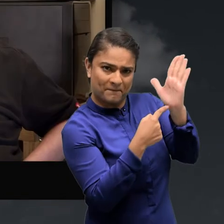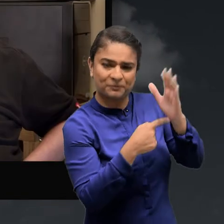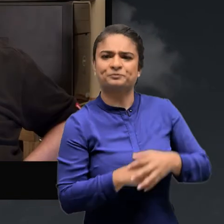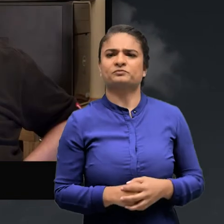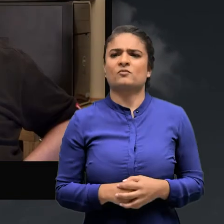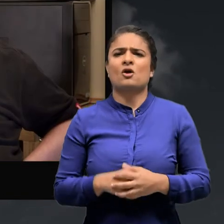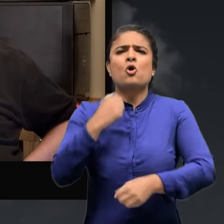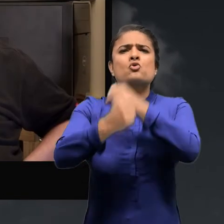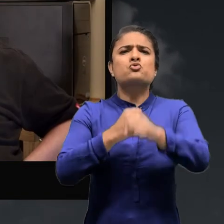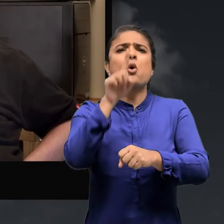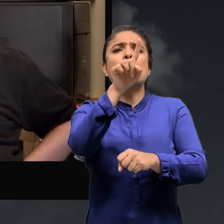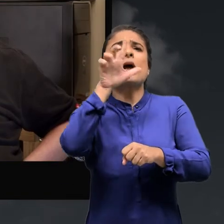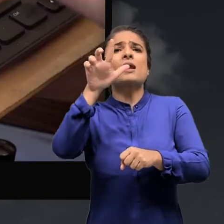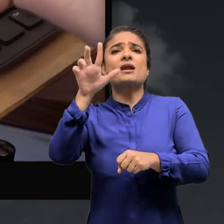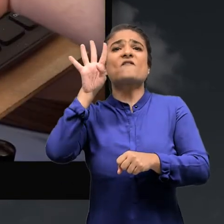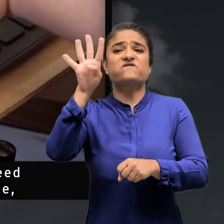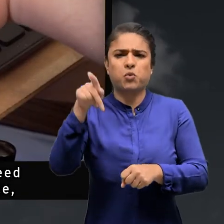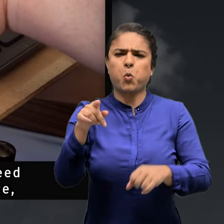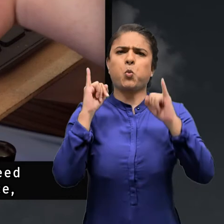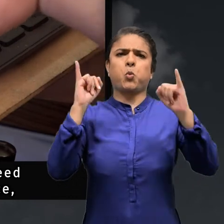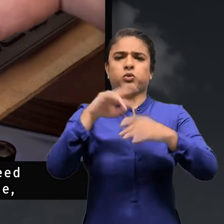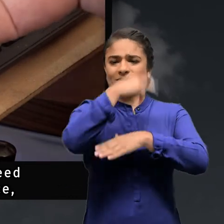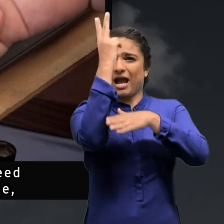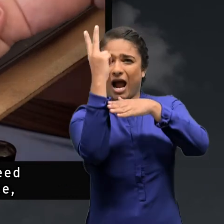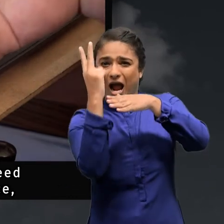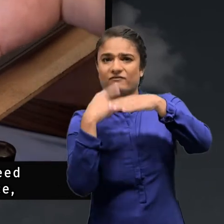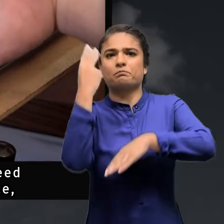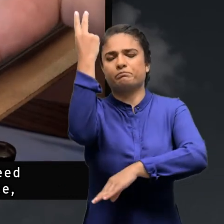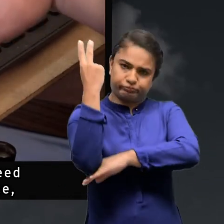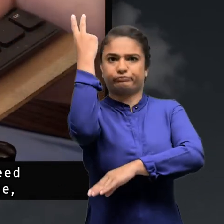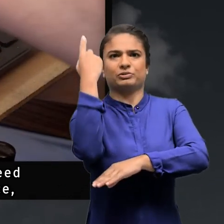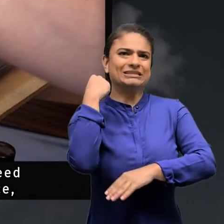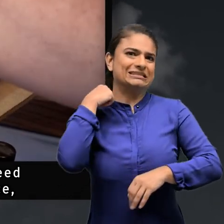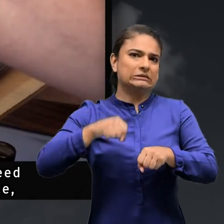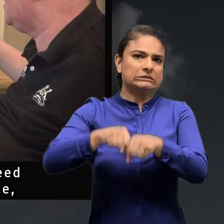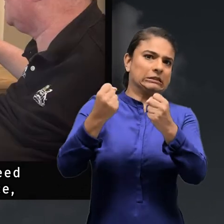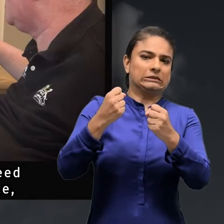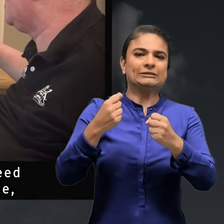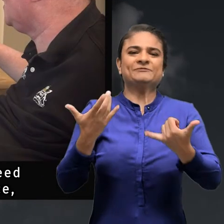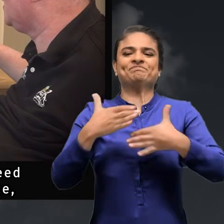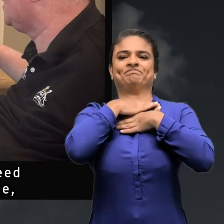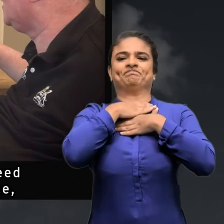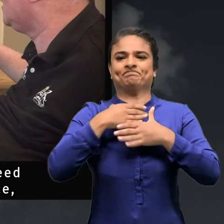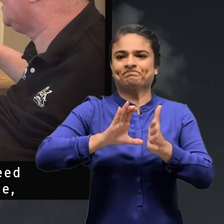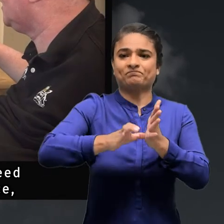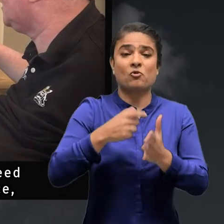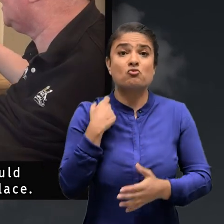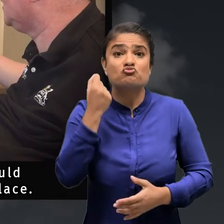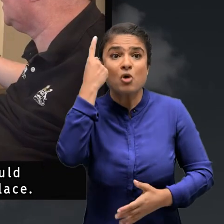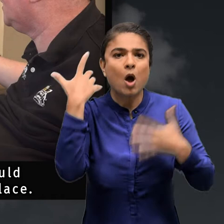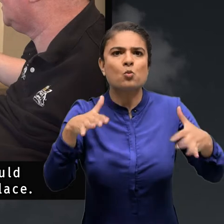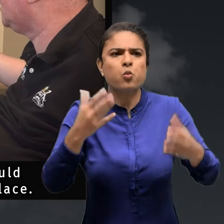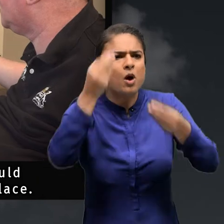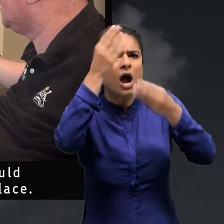1994, I'd had a diving accident and broke my neck. In 2015, I realized there was a need for some kind of support service